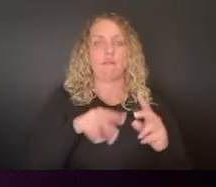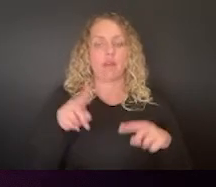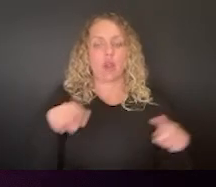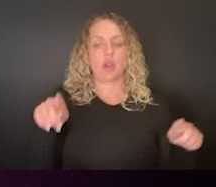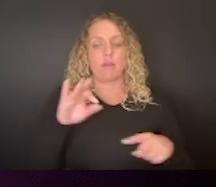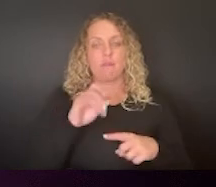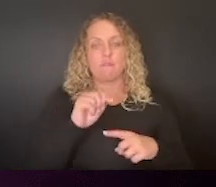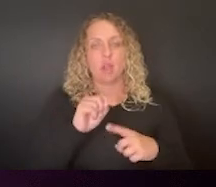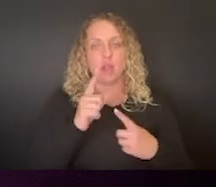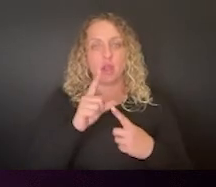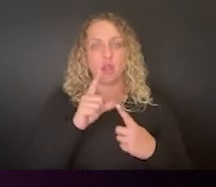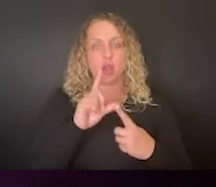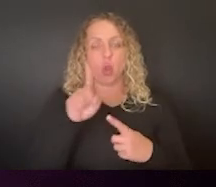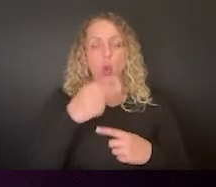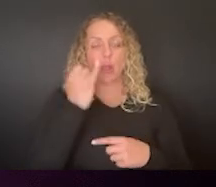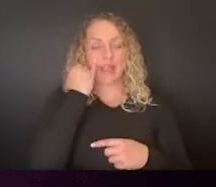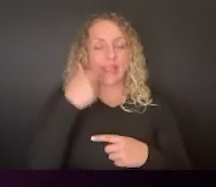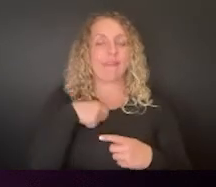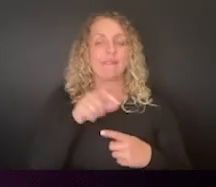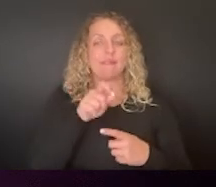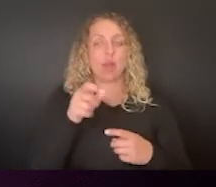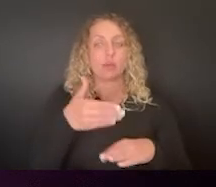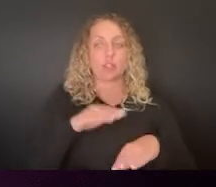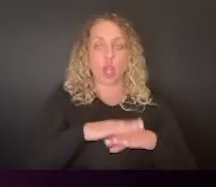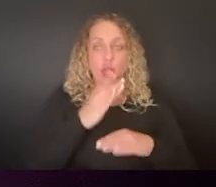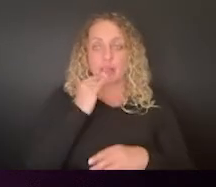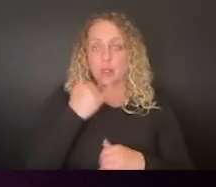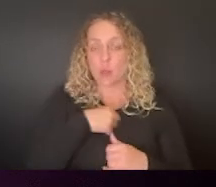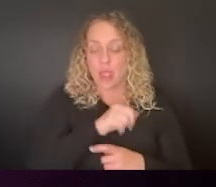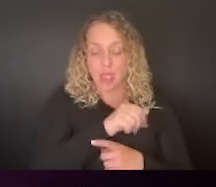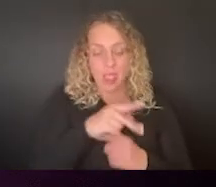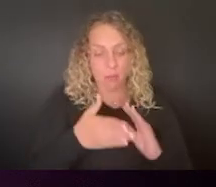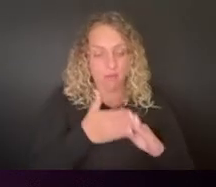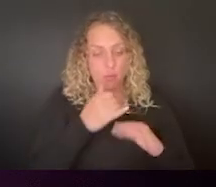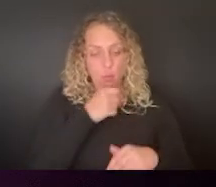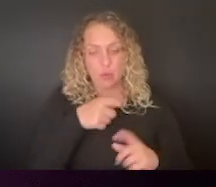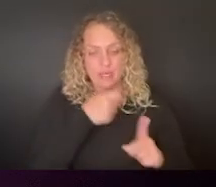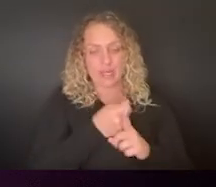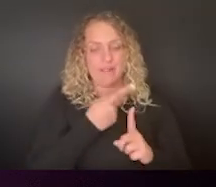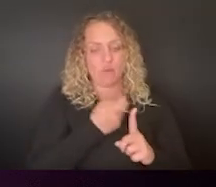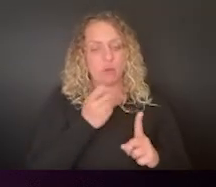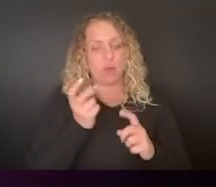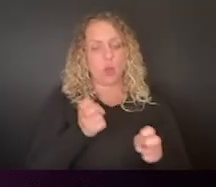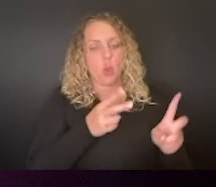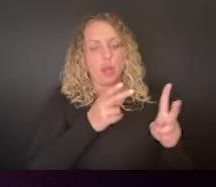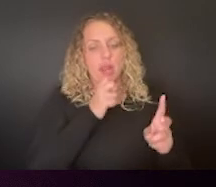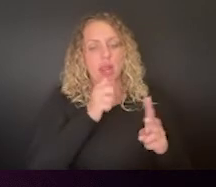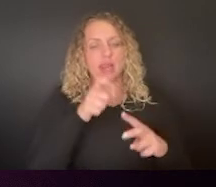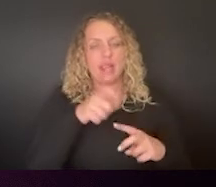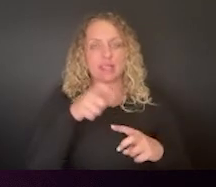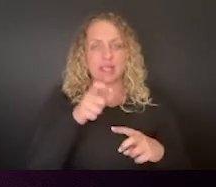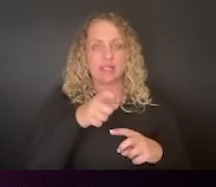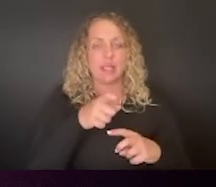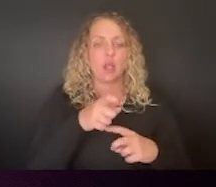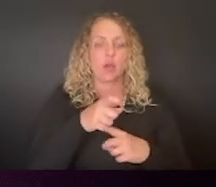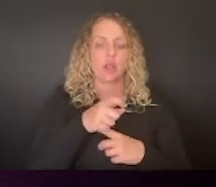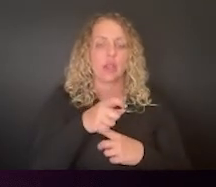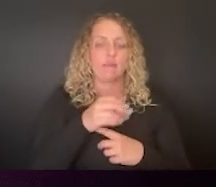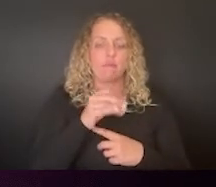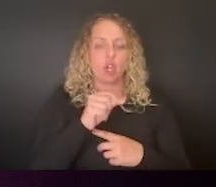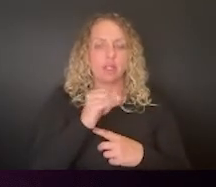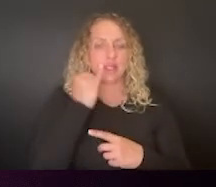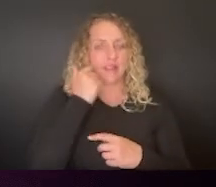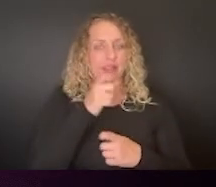We also use the inter font flag value to preload our variable font only if the flag was